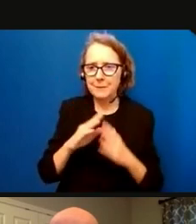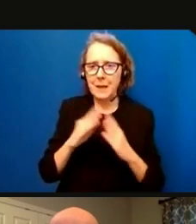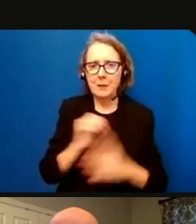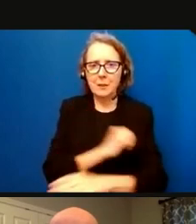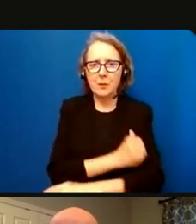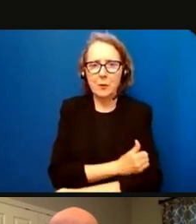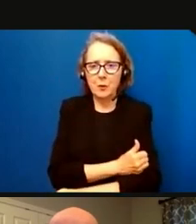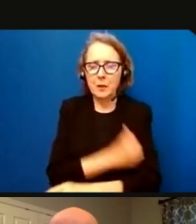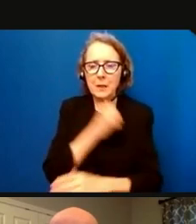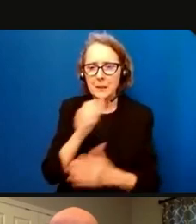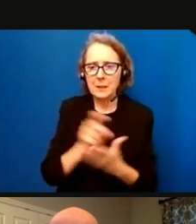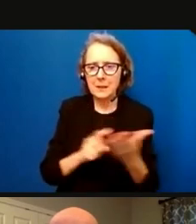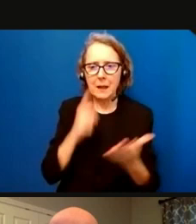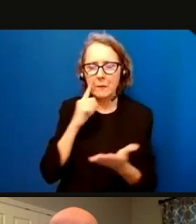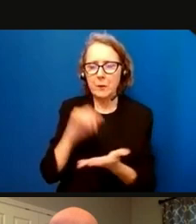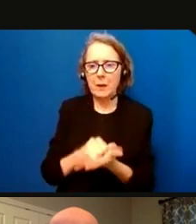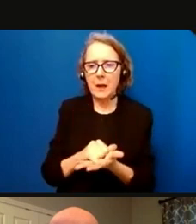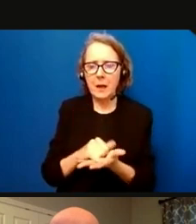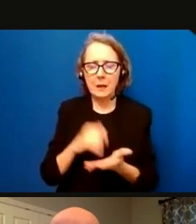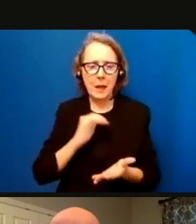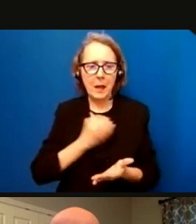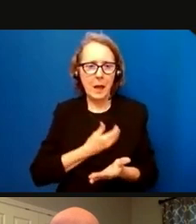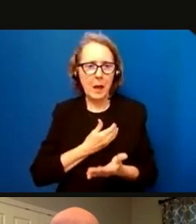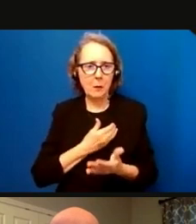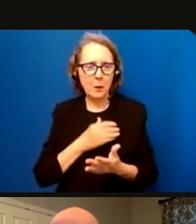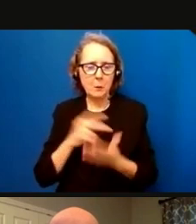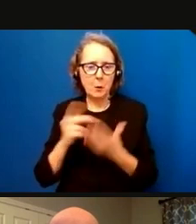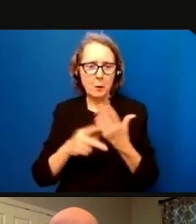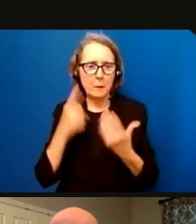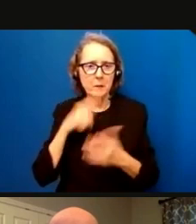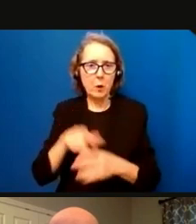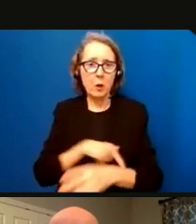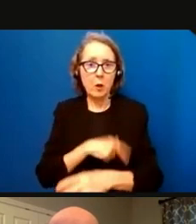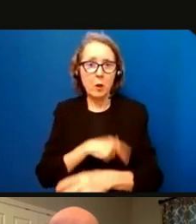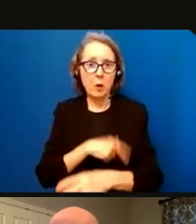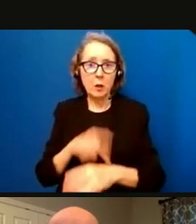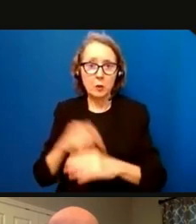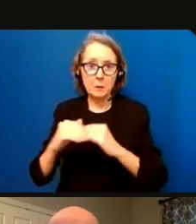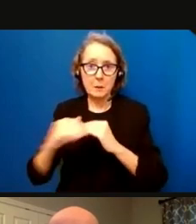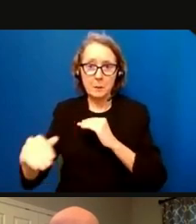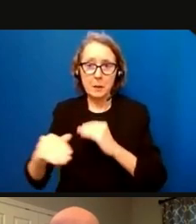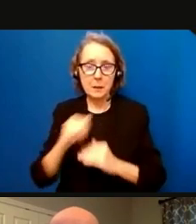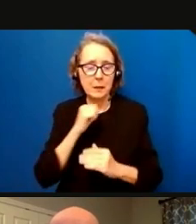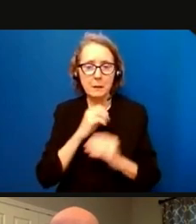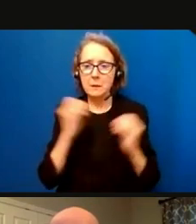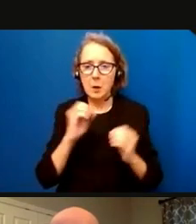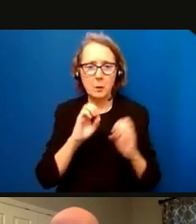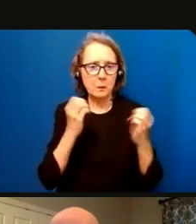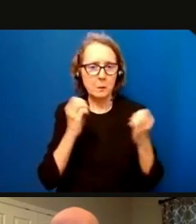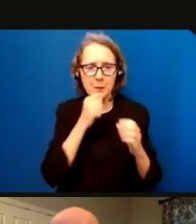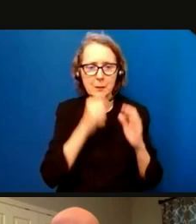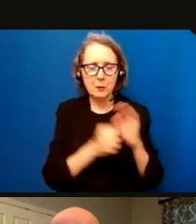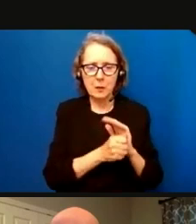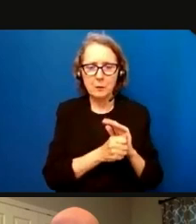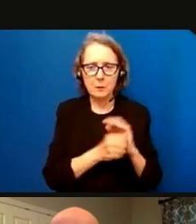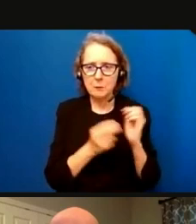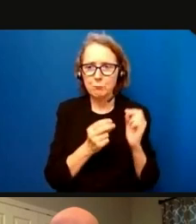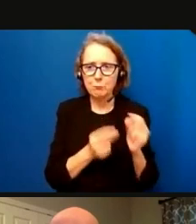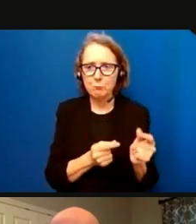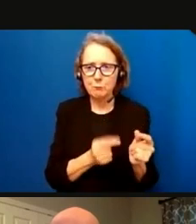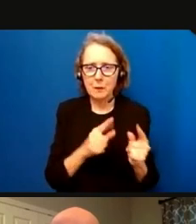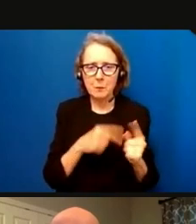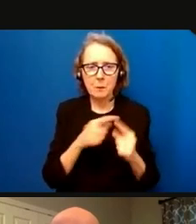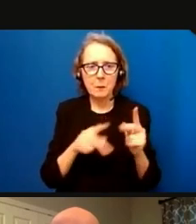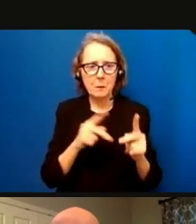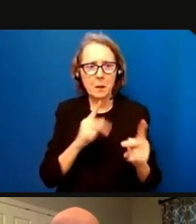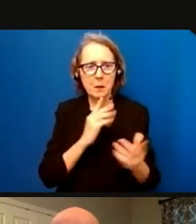not designed for that. We're for long-term stability, and we don't have any emergency sheltering right off the bat when they come through the door.